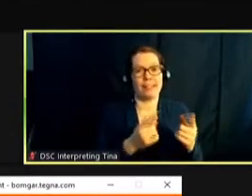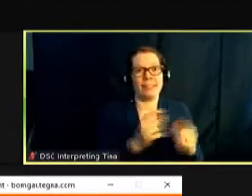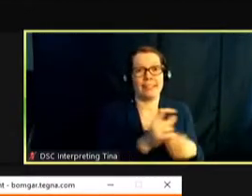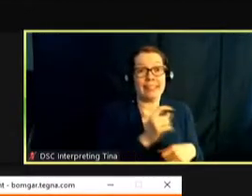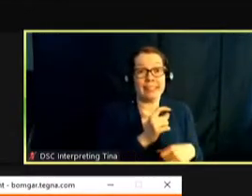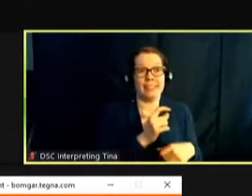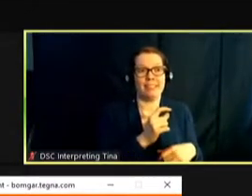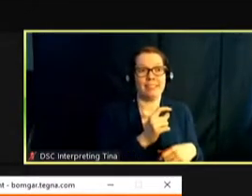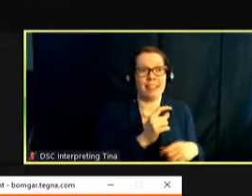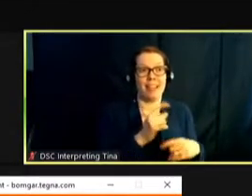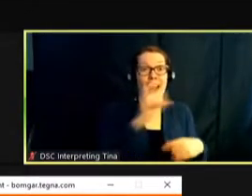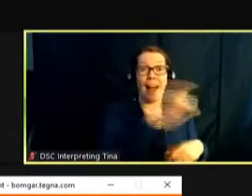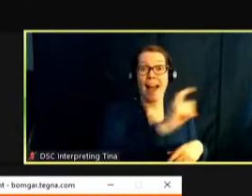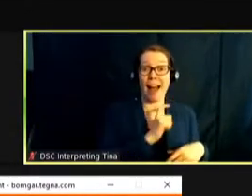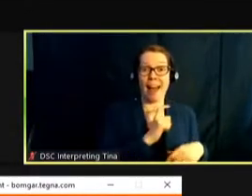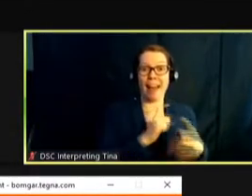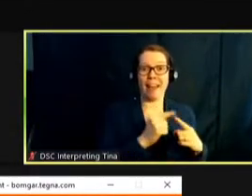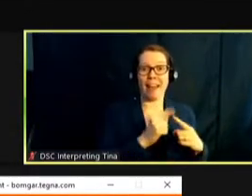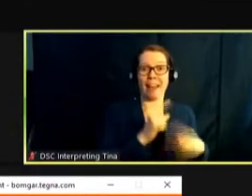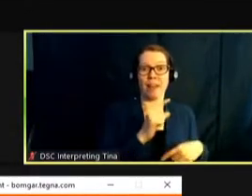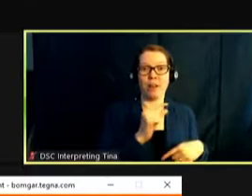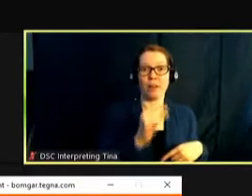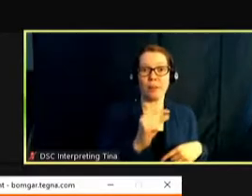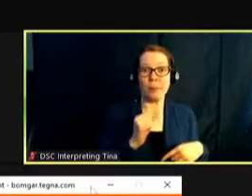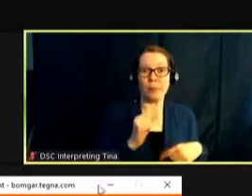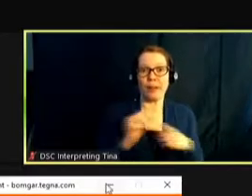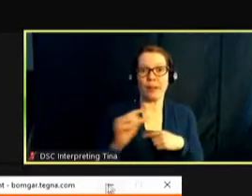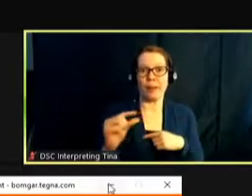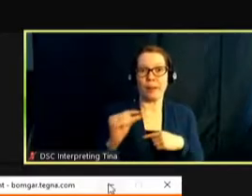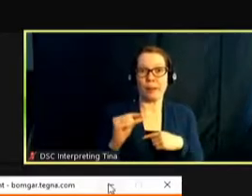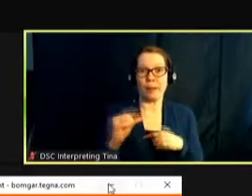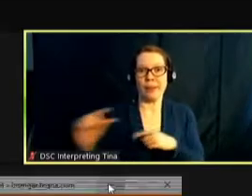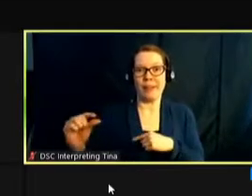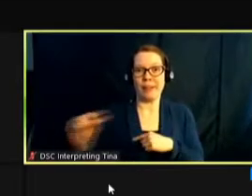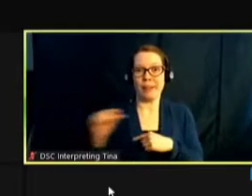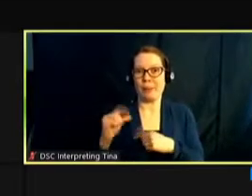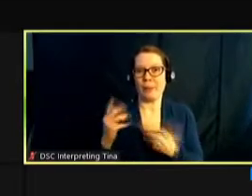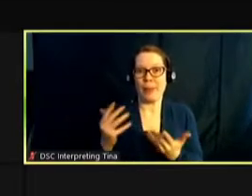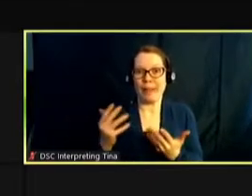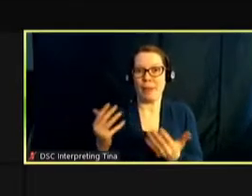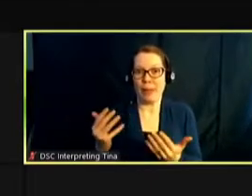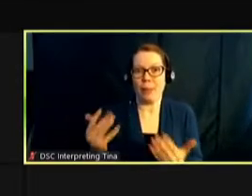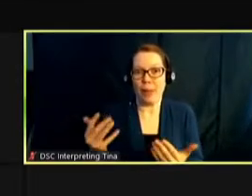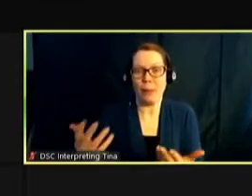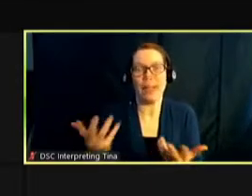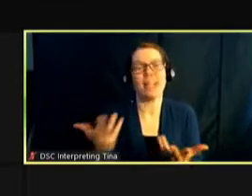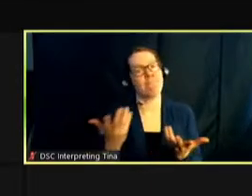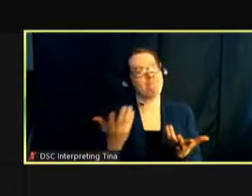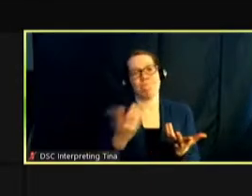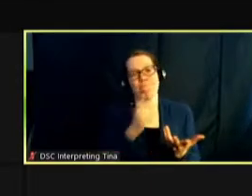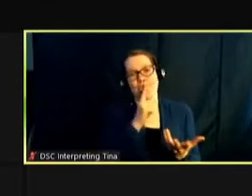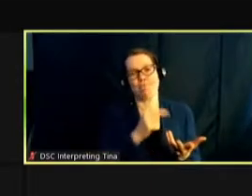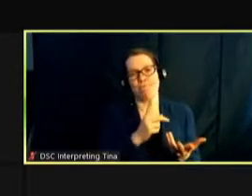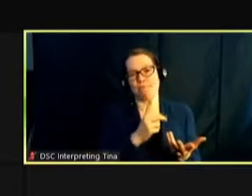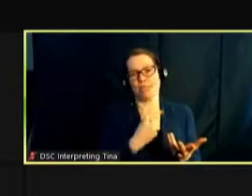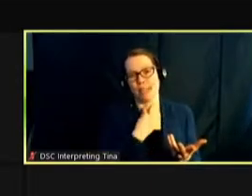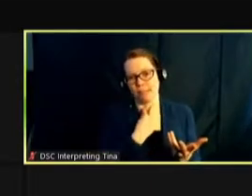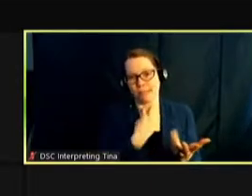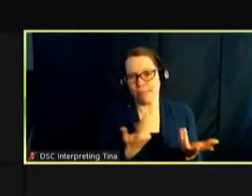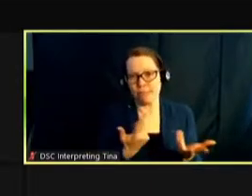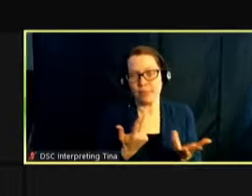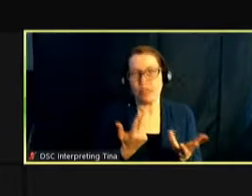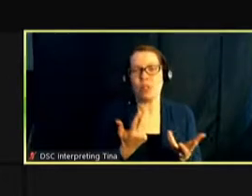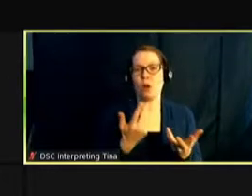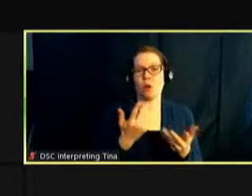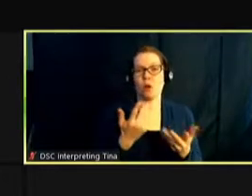that barrier, that, you know, that bottleneck right now is the vaccine and knowing exactly how many we're going to get. We probably won't know for next